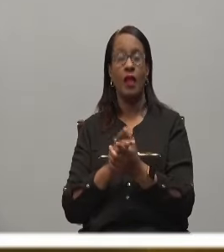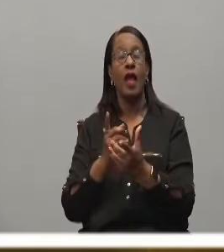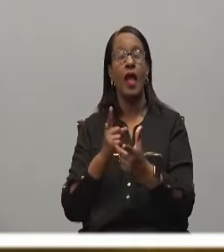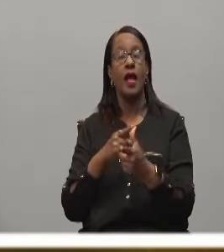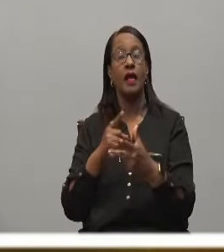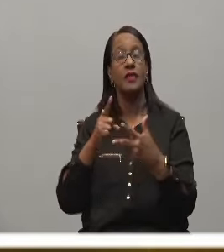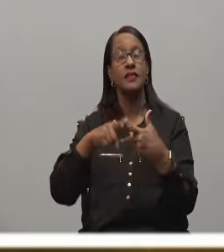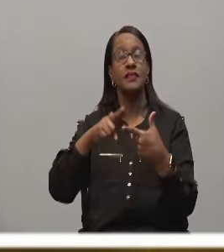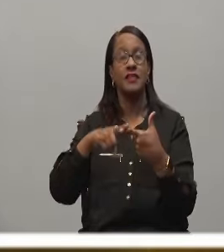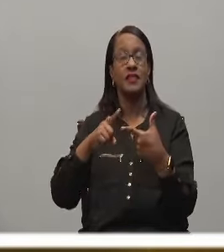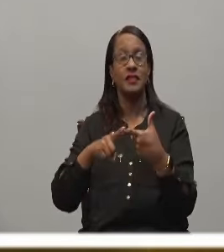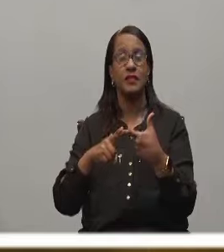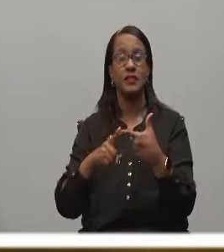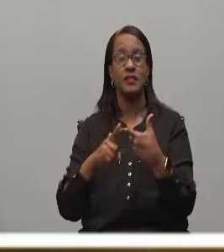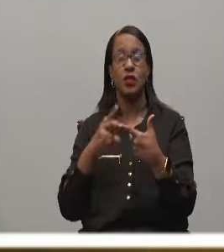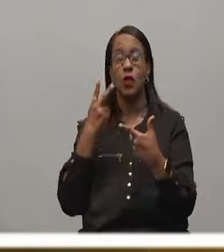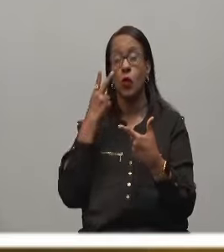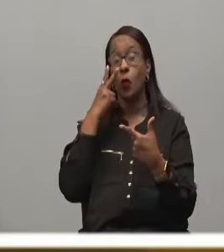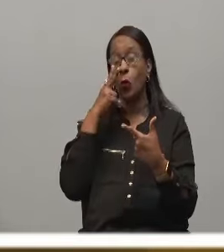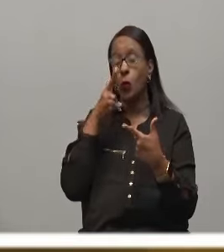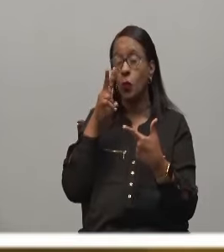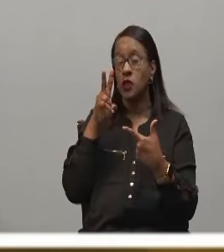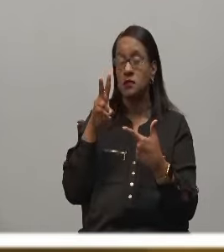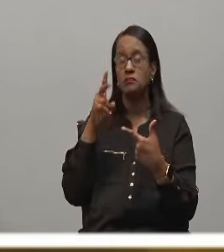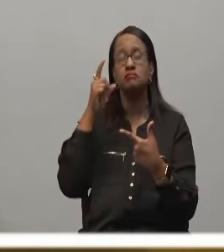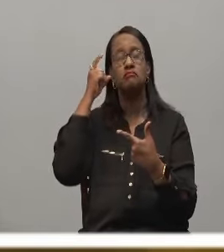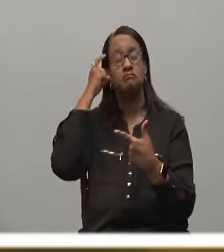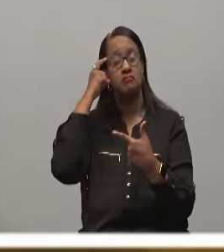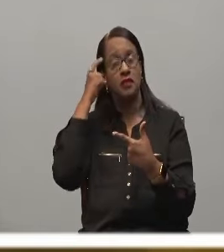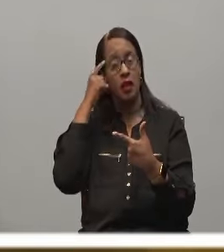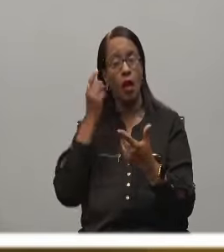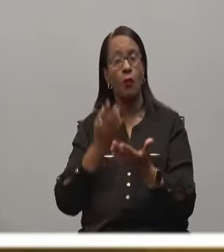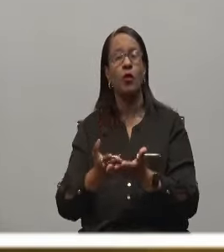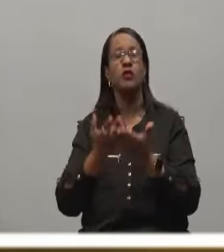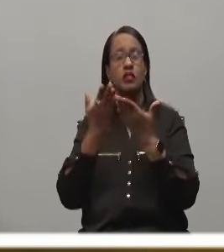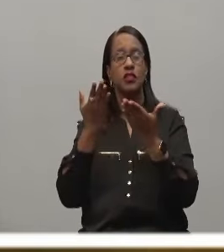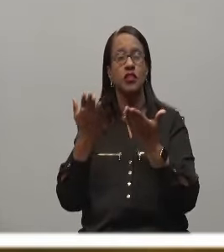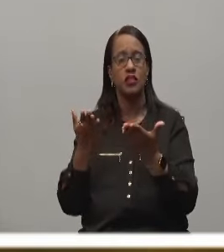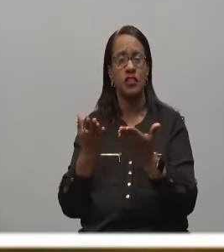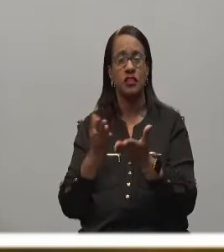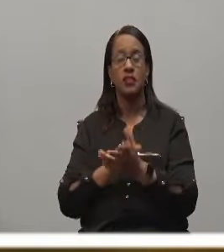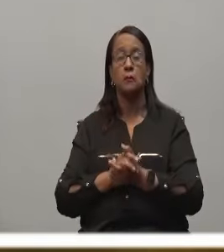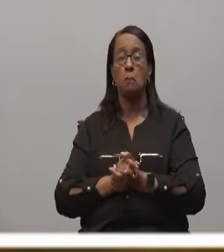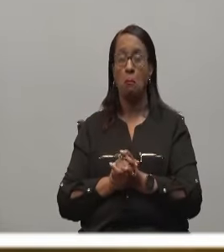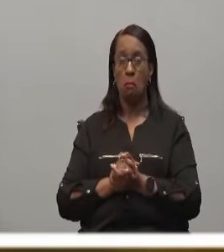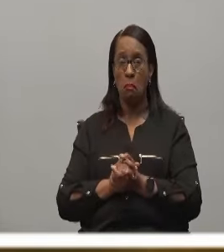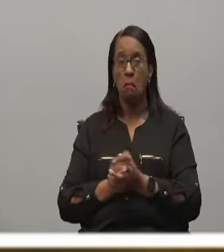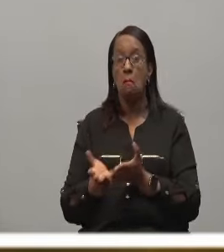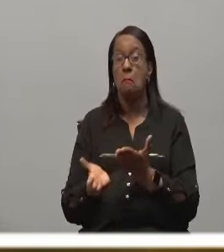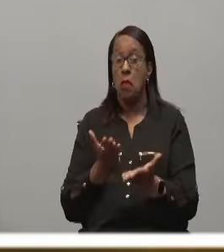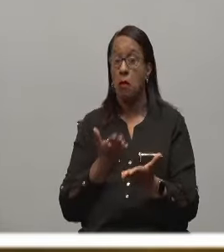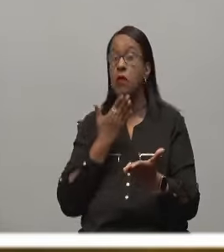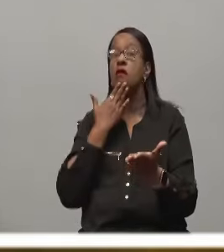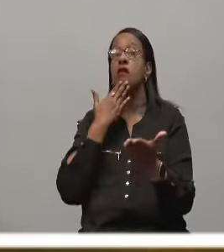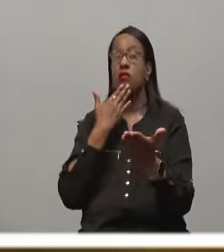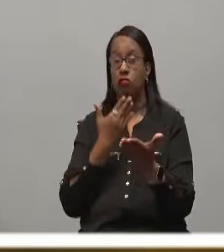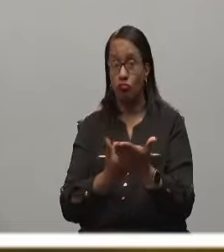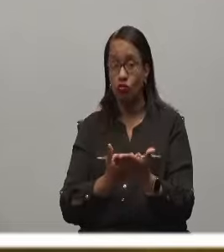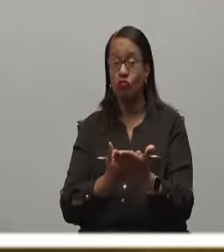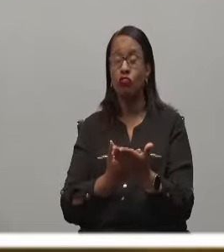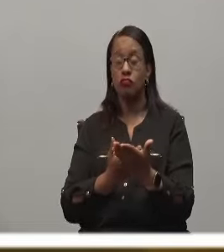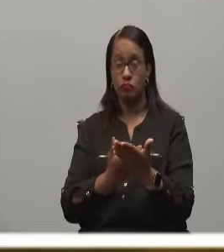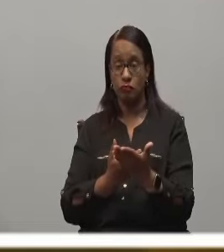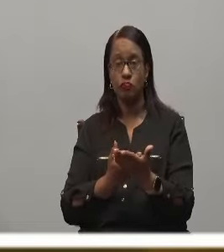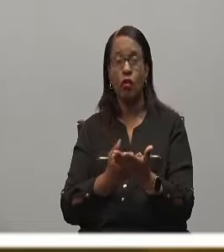taking delight in the suggestion that has been proposed to us. And the third is the giving in